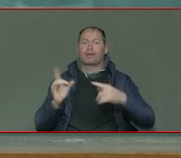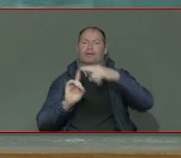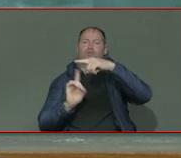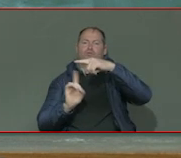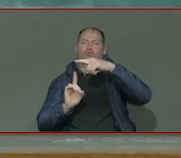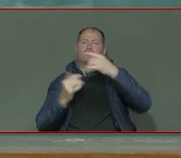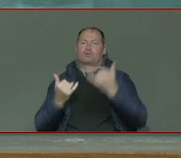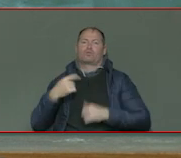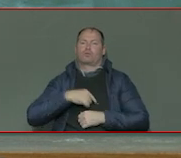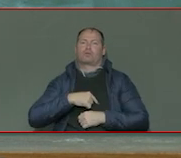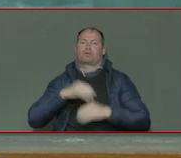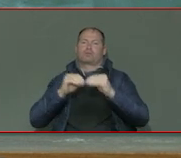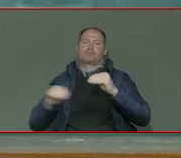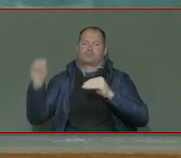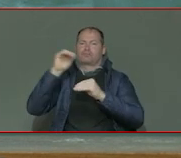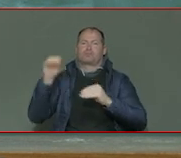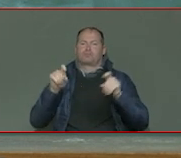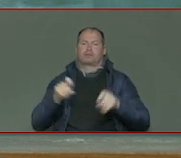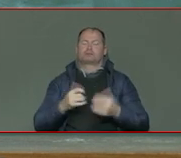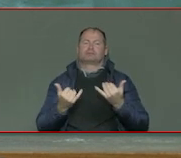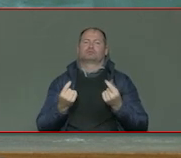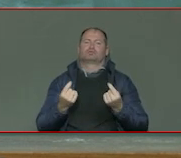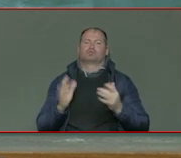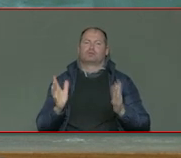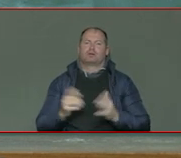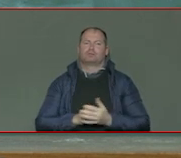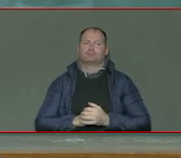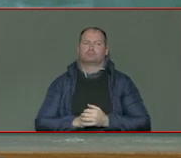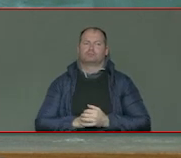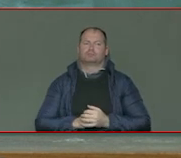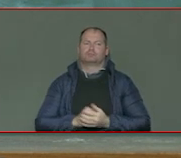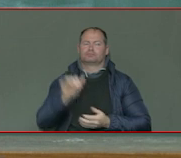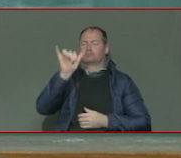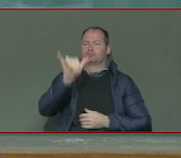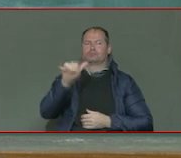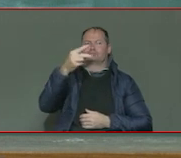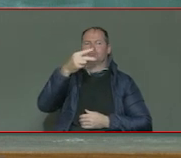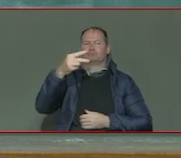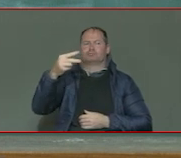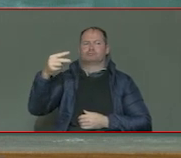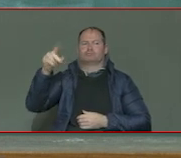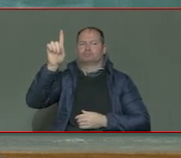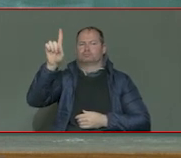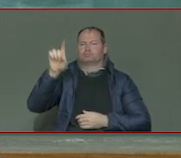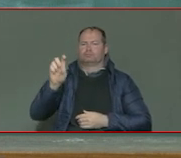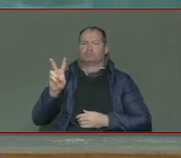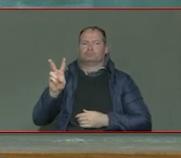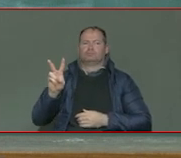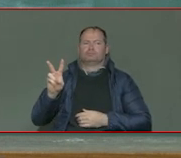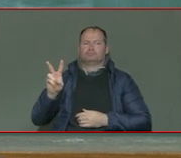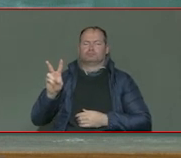it out of the denominator. So what am I going to do? I'm going to say y is equal to 1 over 2,